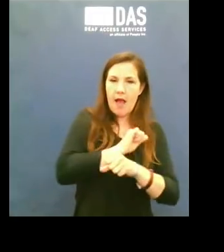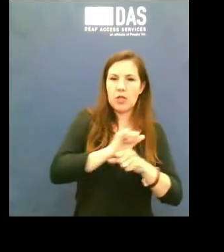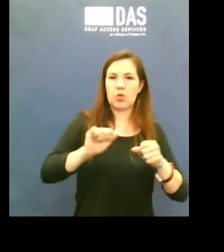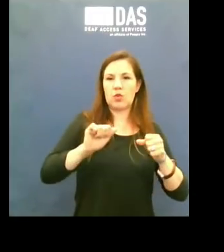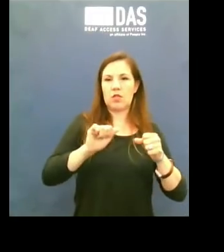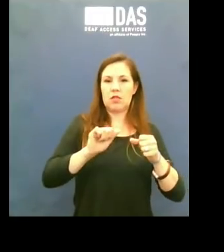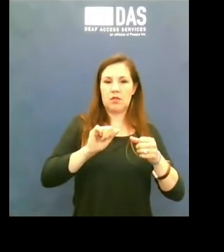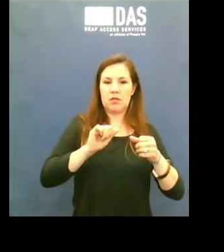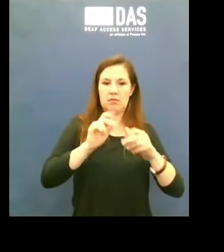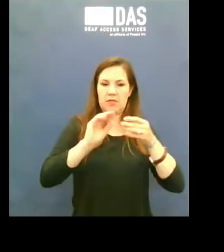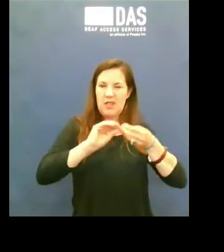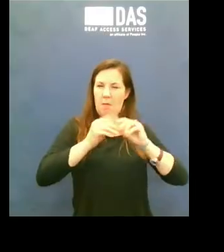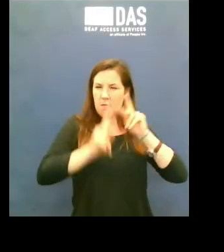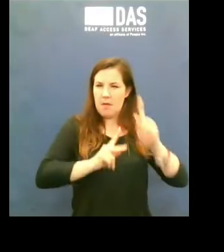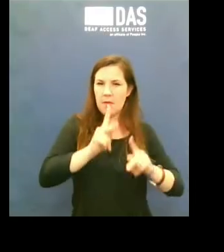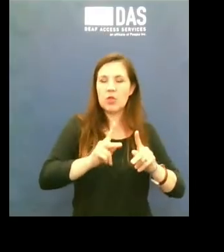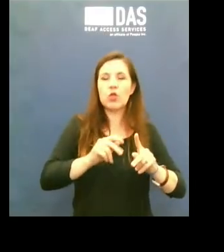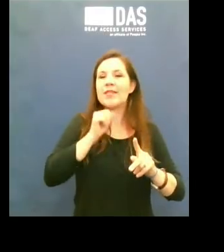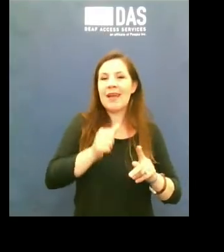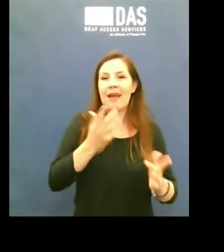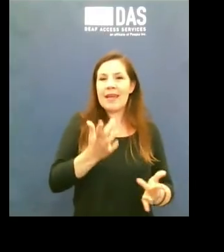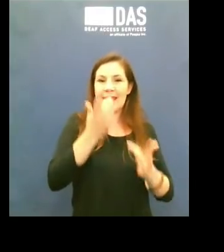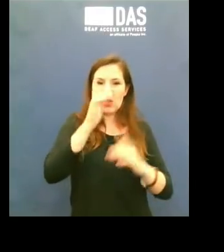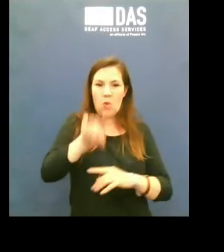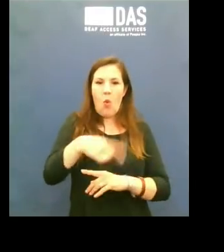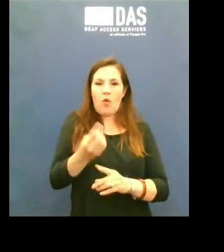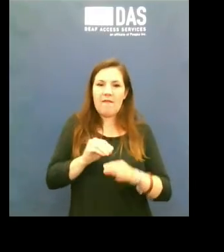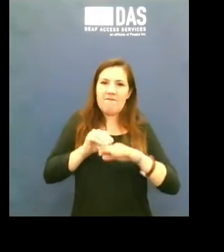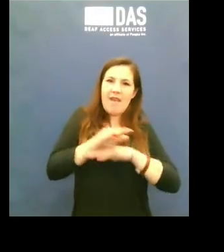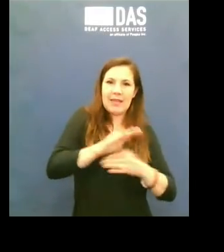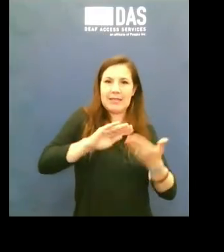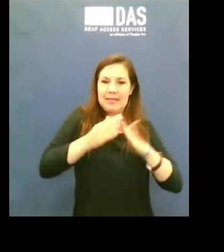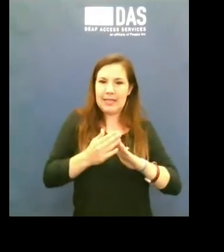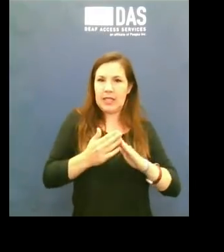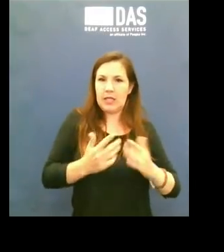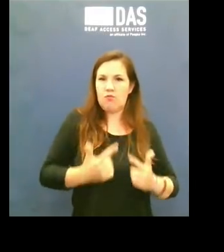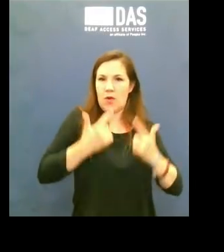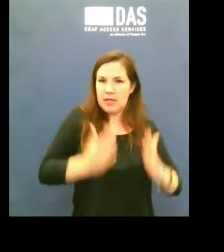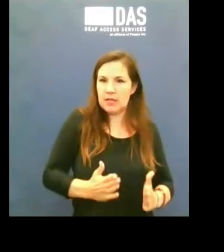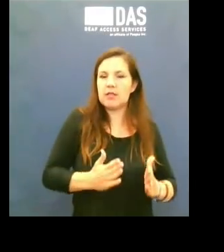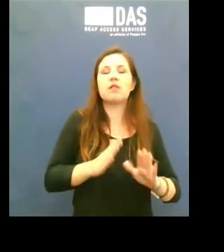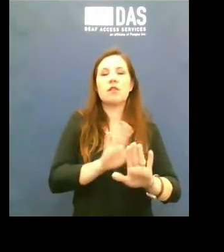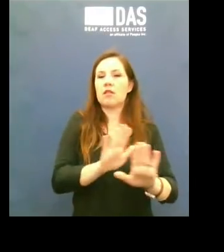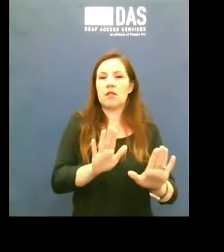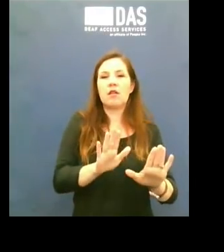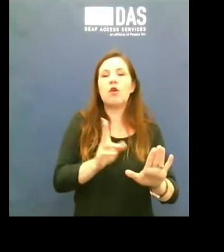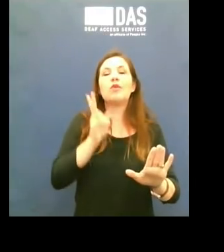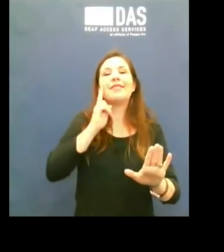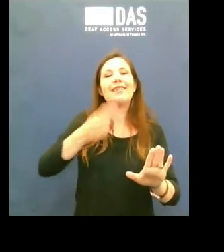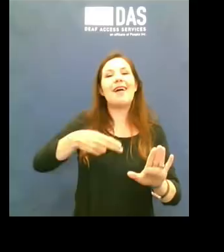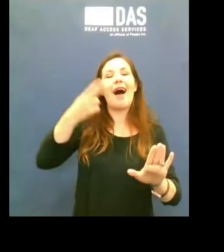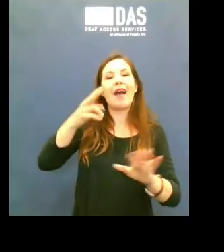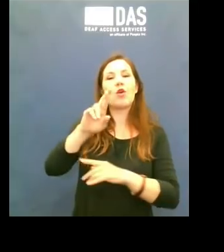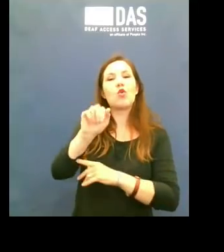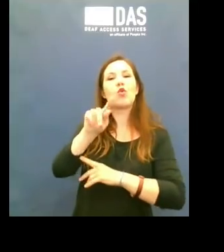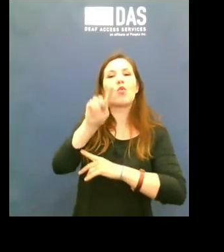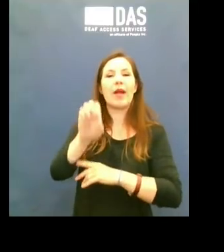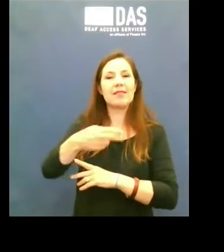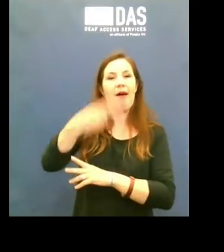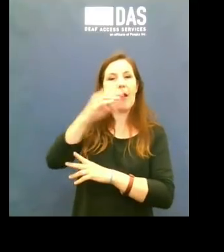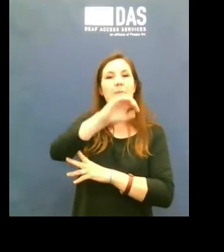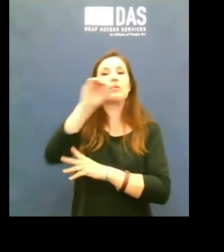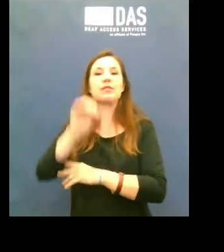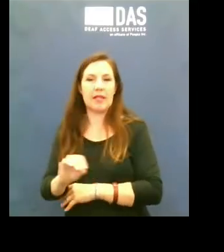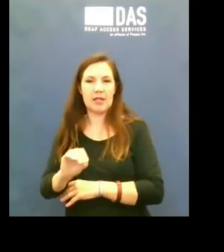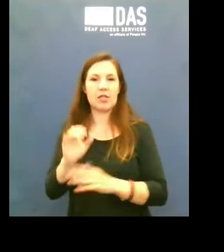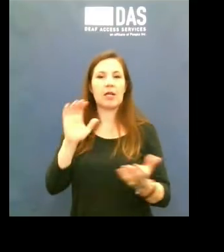is not an illness that just affects people in the city of Buffalo. It affects you everywhere, though we have seen higher rates in the city of Buffalo